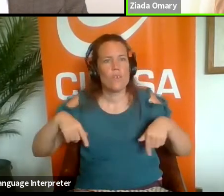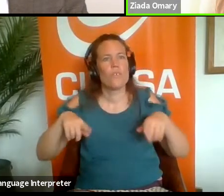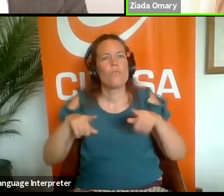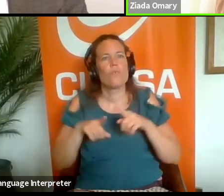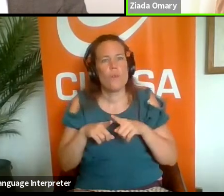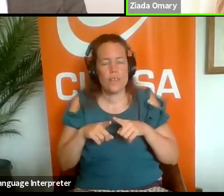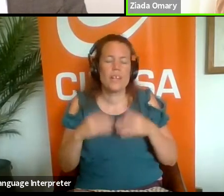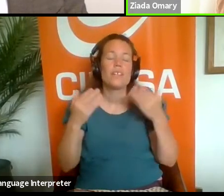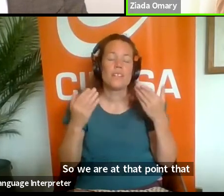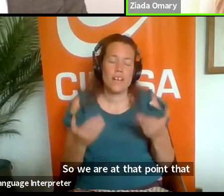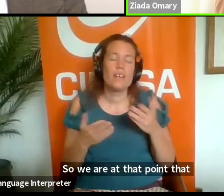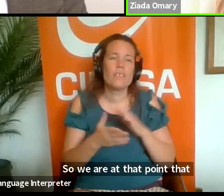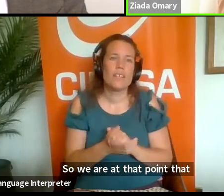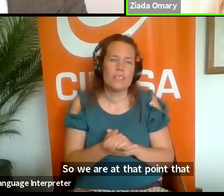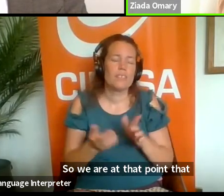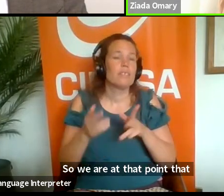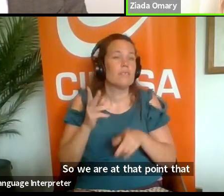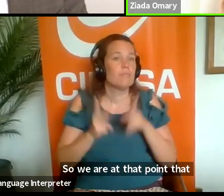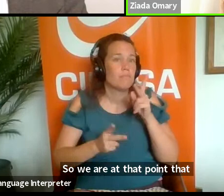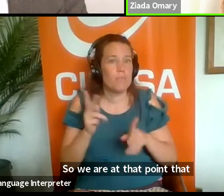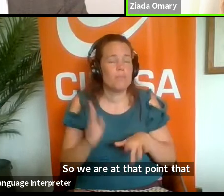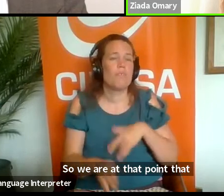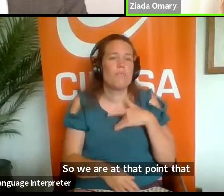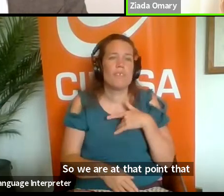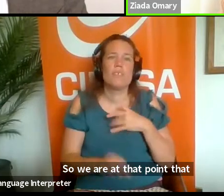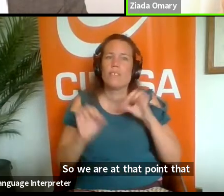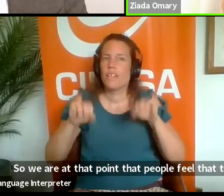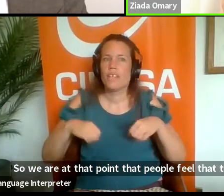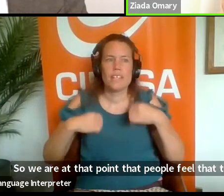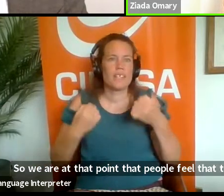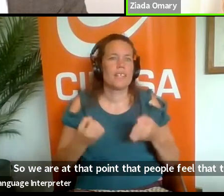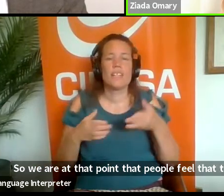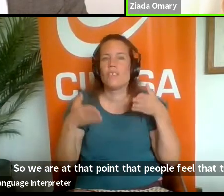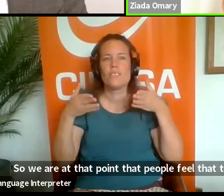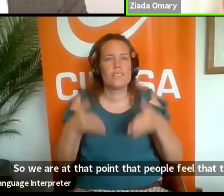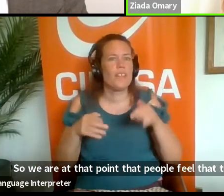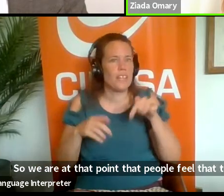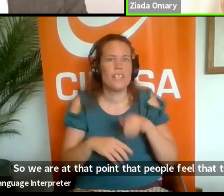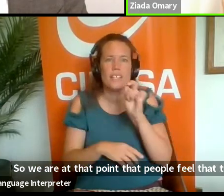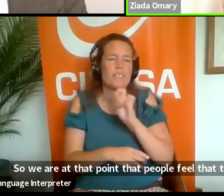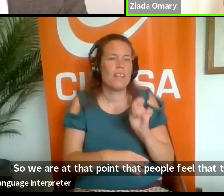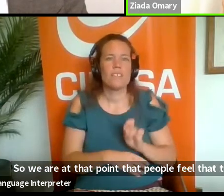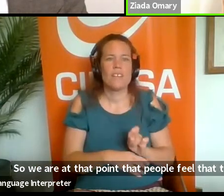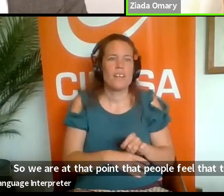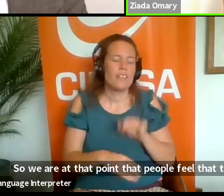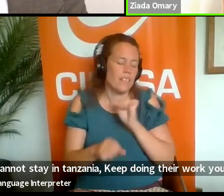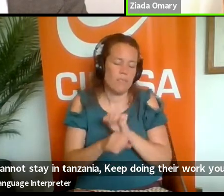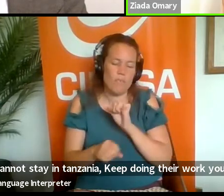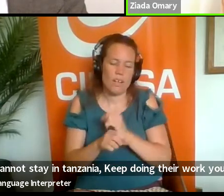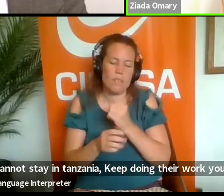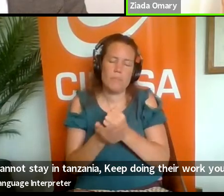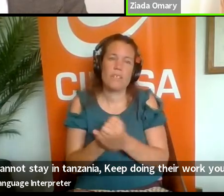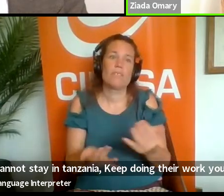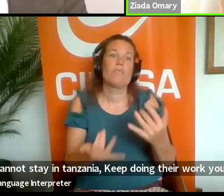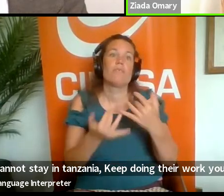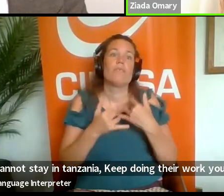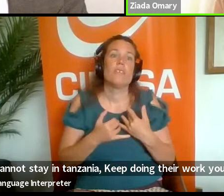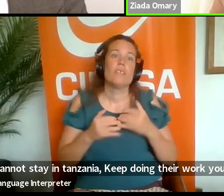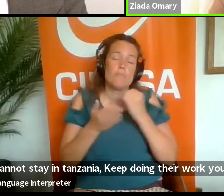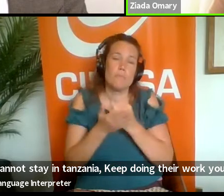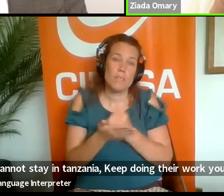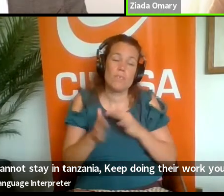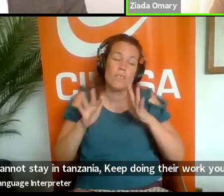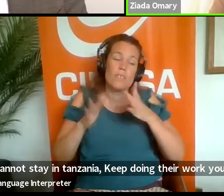point that people feel that they cannot stay in Tanzania and keep doing their work due to fear, like something might happen to